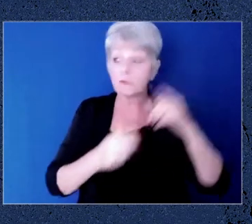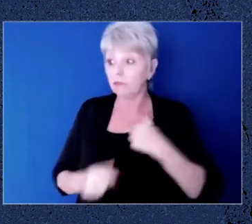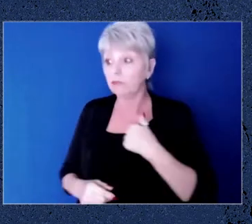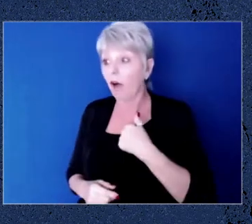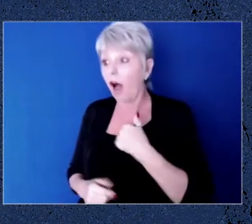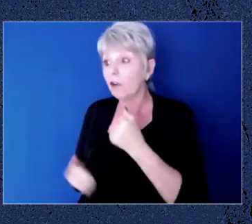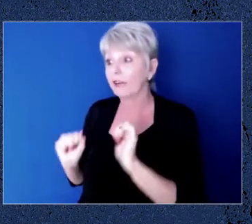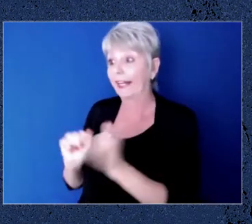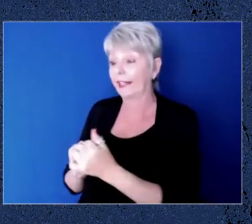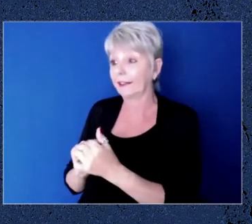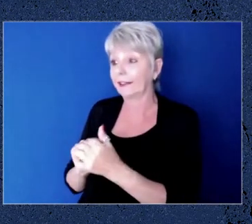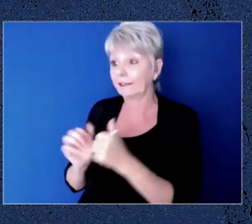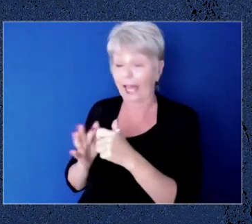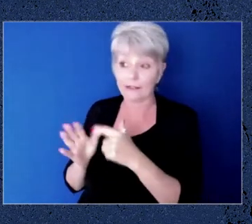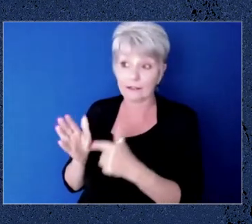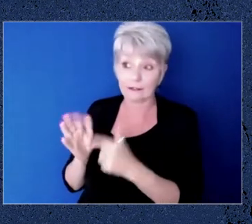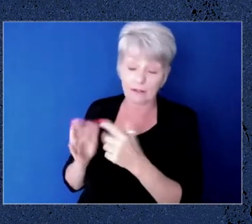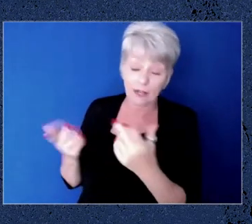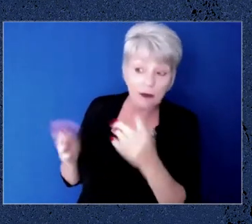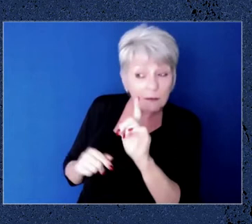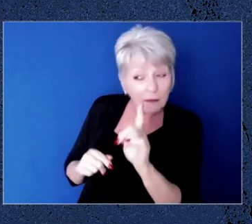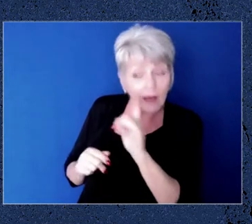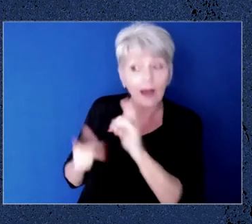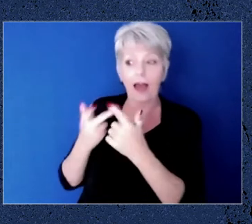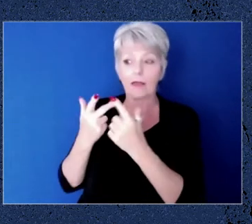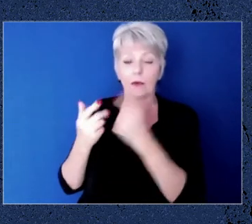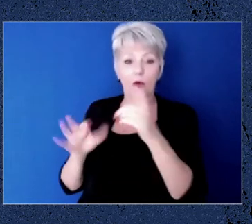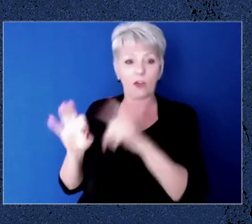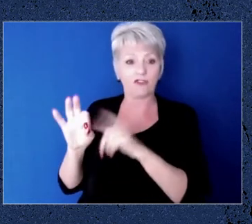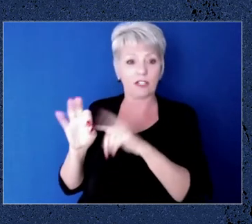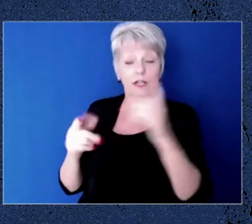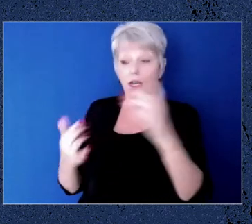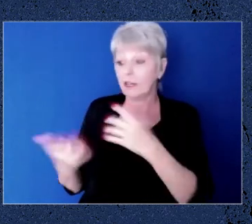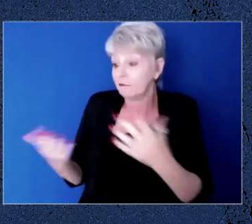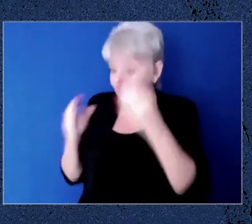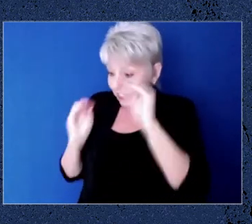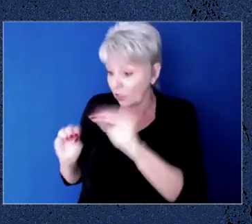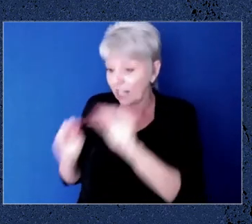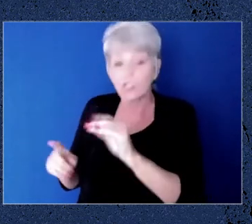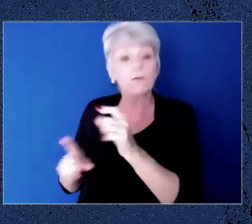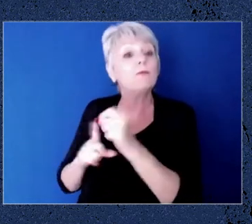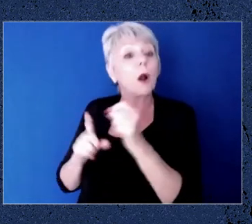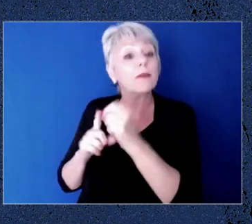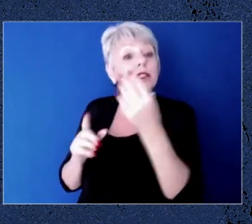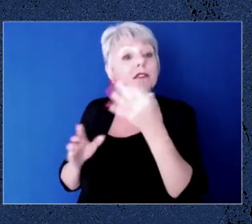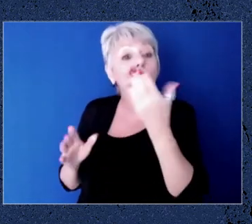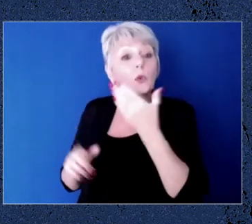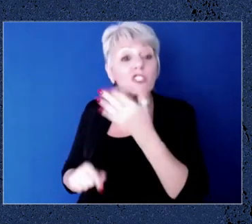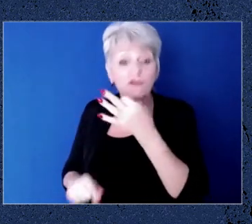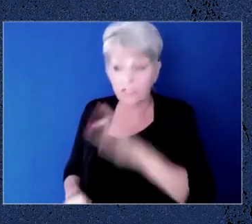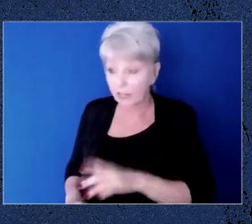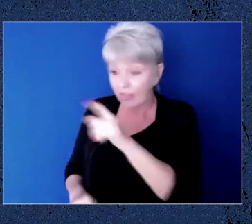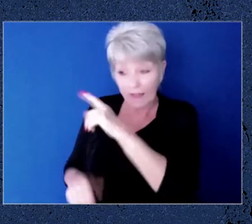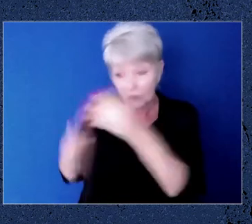your original question, both. You need to be educating kids, yeah. Primary school. My kids in primary school, they need to be educated in this right